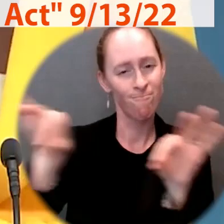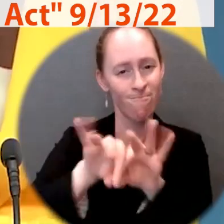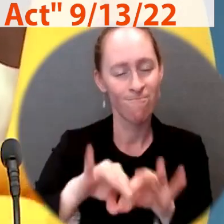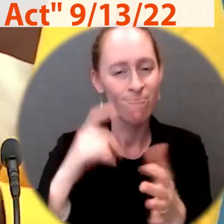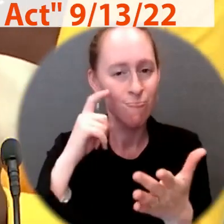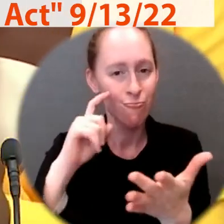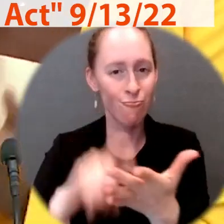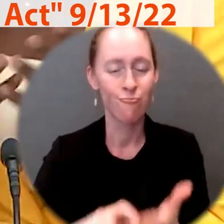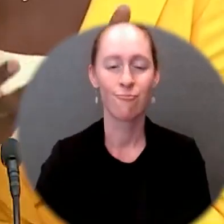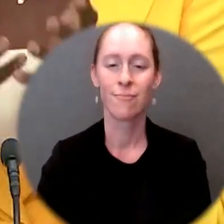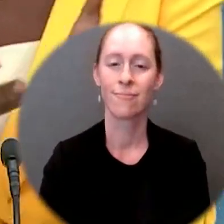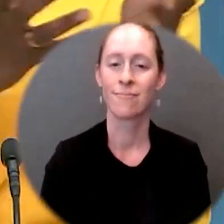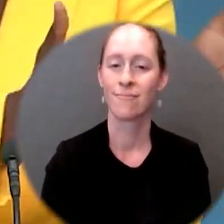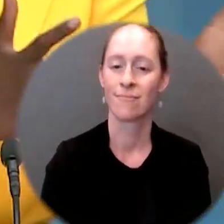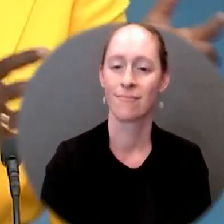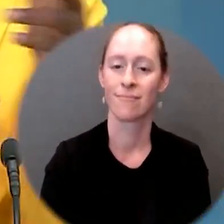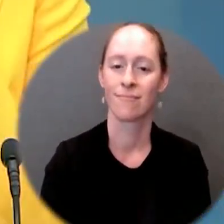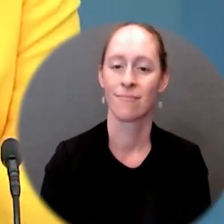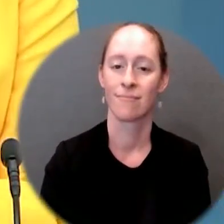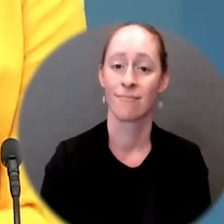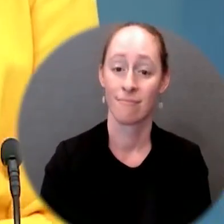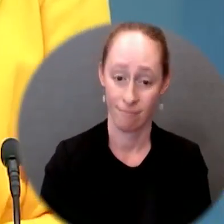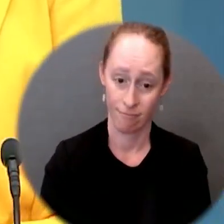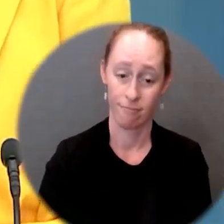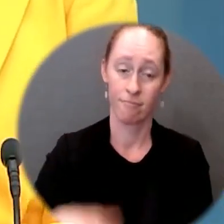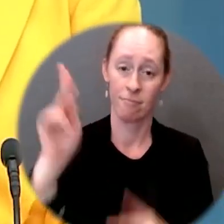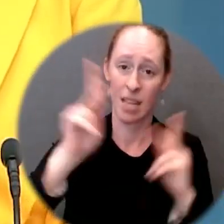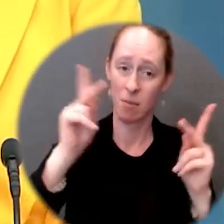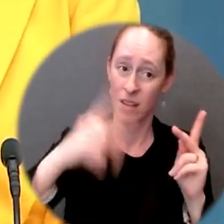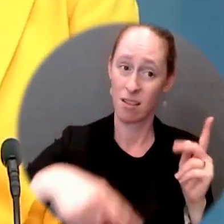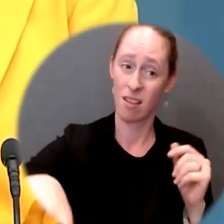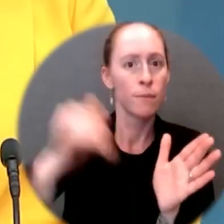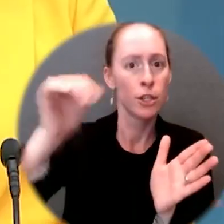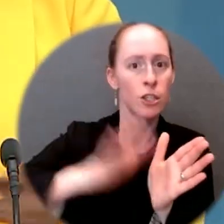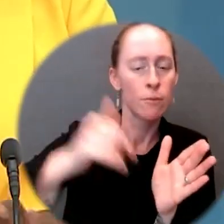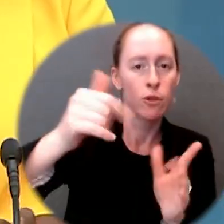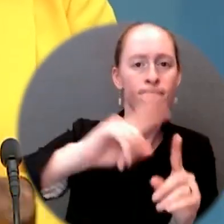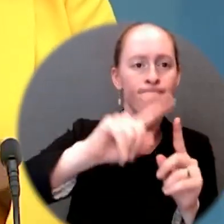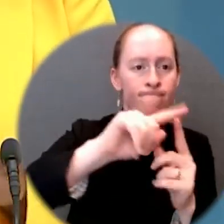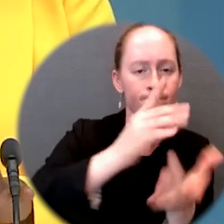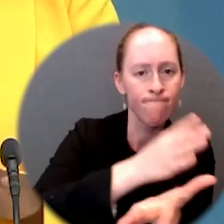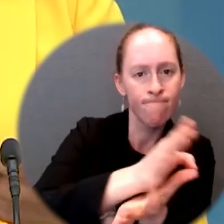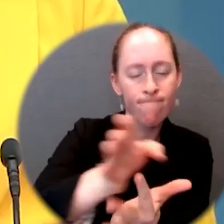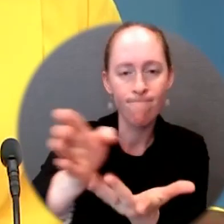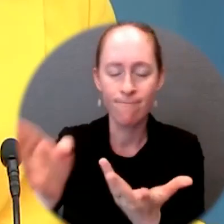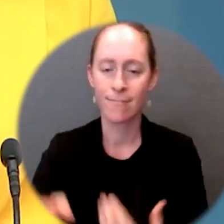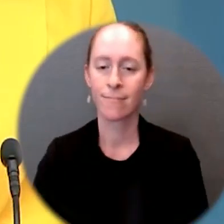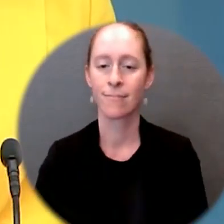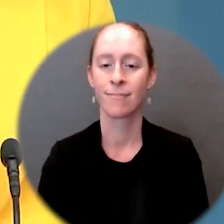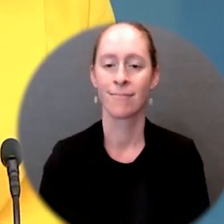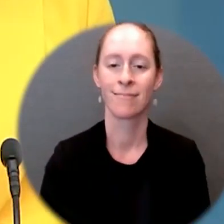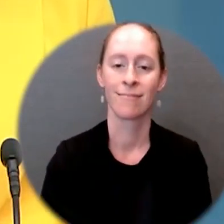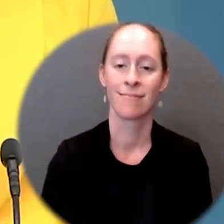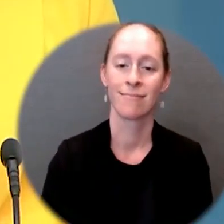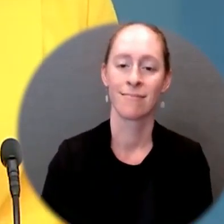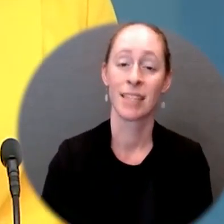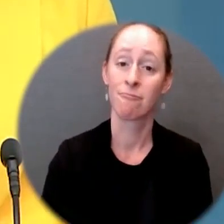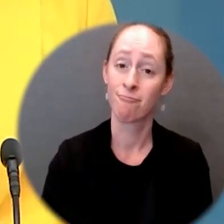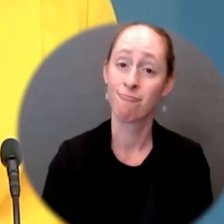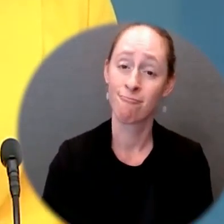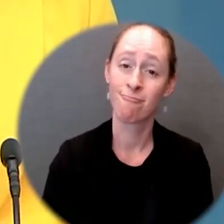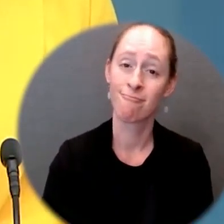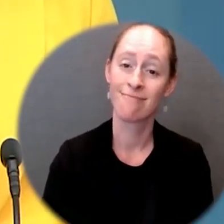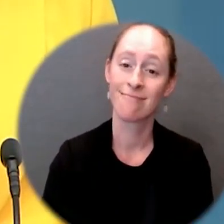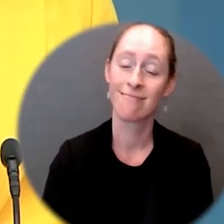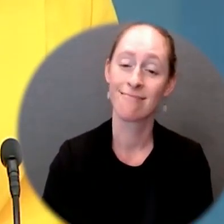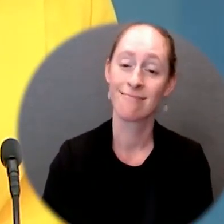we think it's important because this is a huge win for the American people. Again, we understand that there's more work to do, but we have to